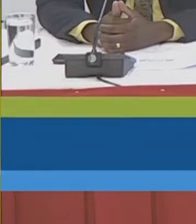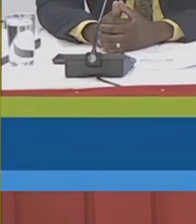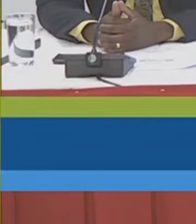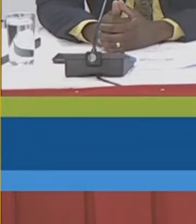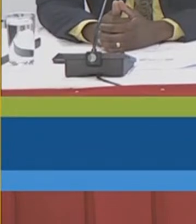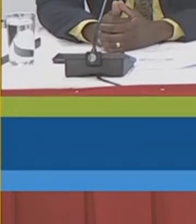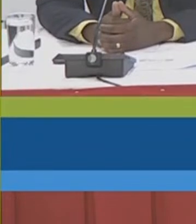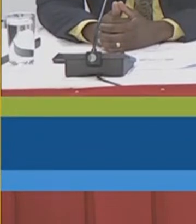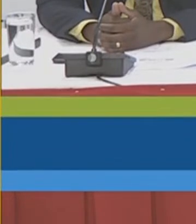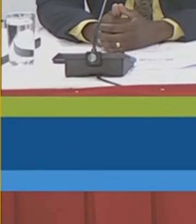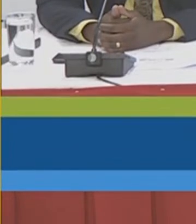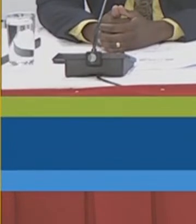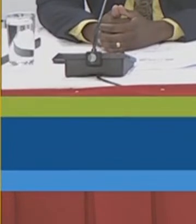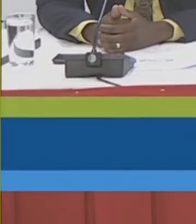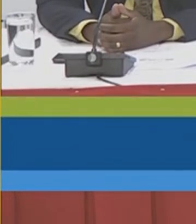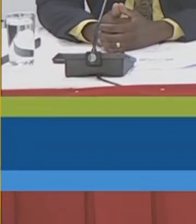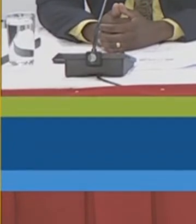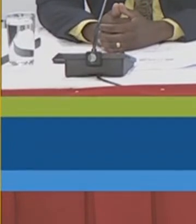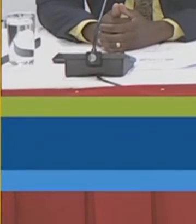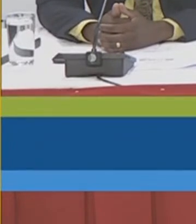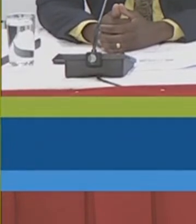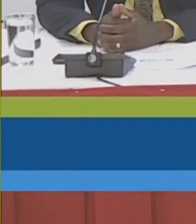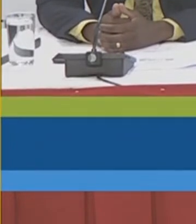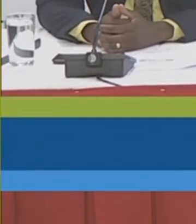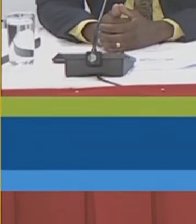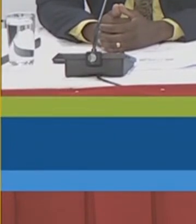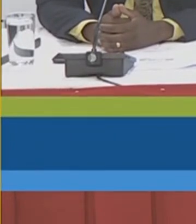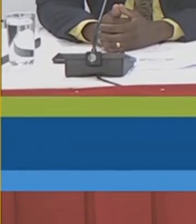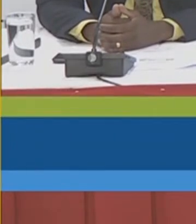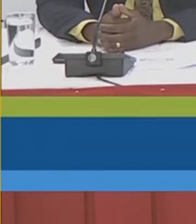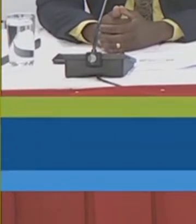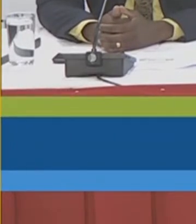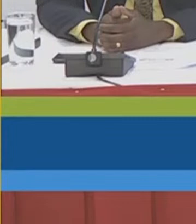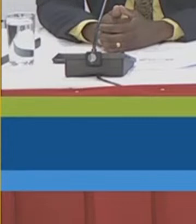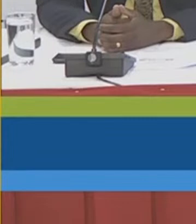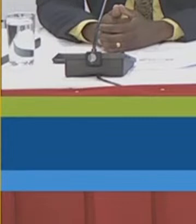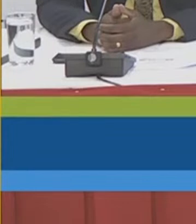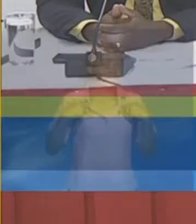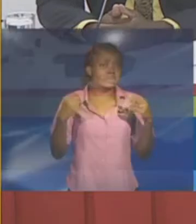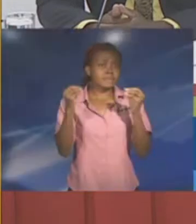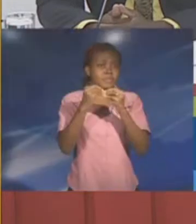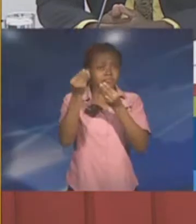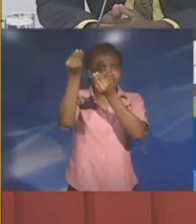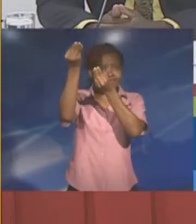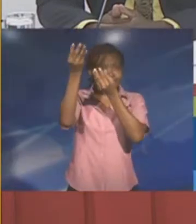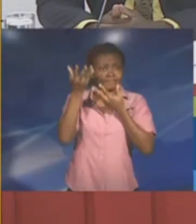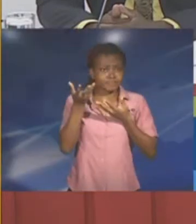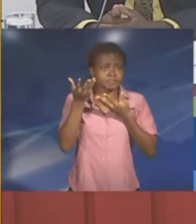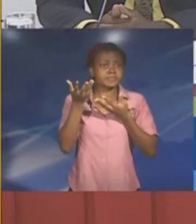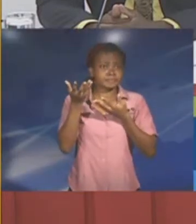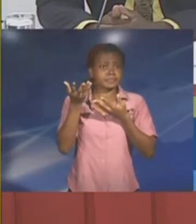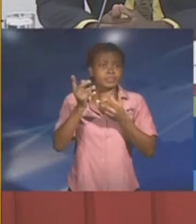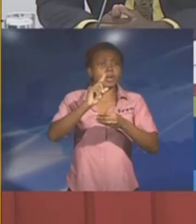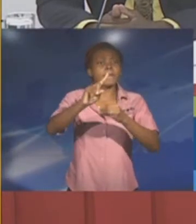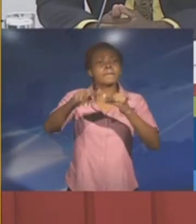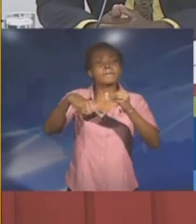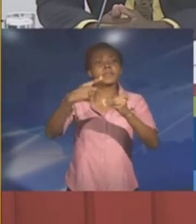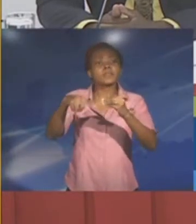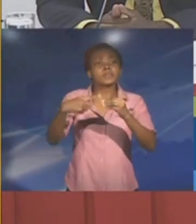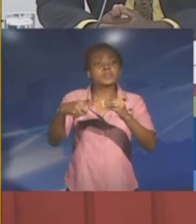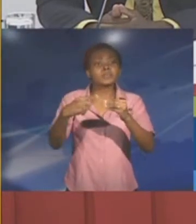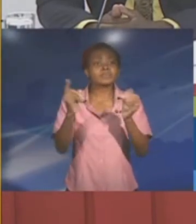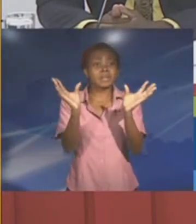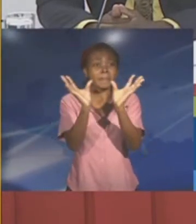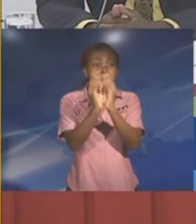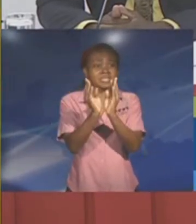our interest, and just kind of wondering if there's any more information you could give us as to the nature of this meeting, if it